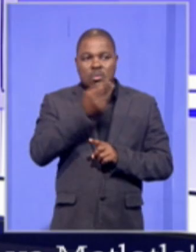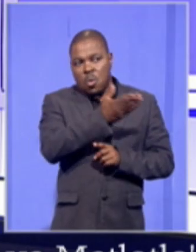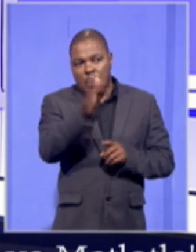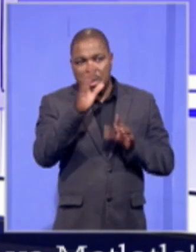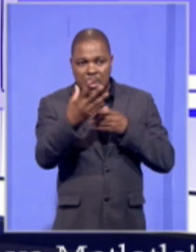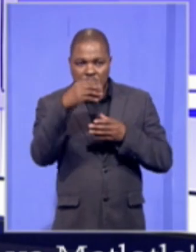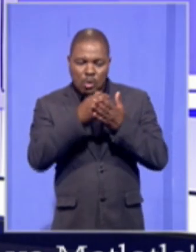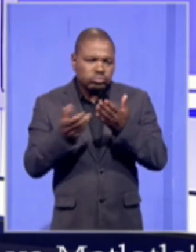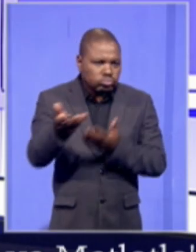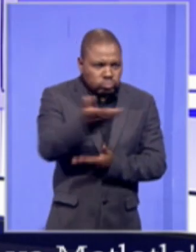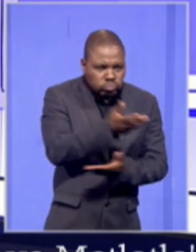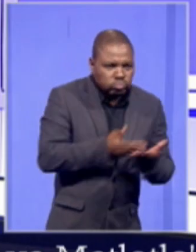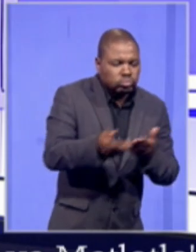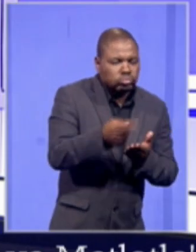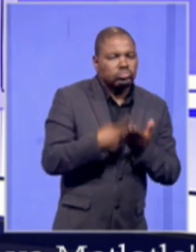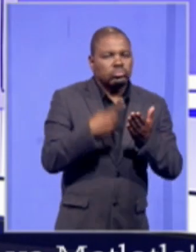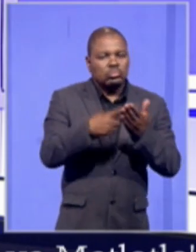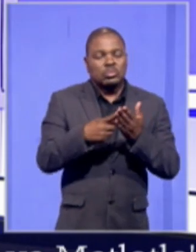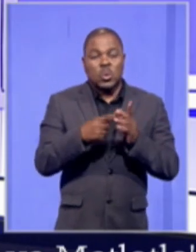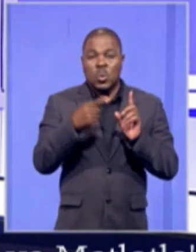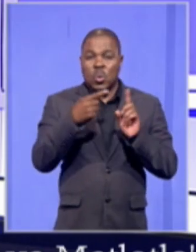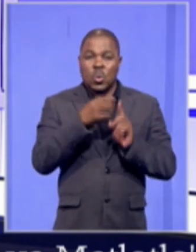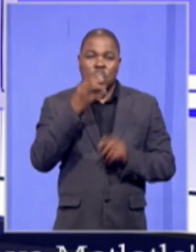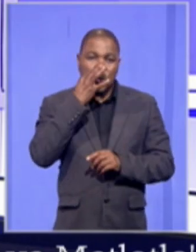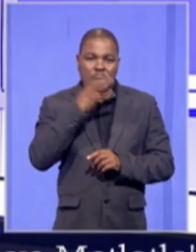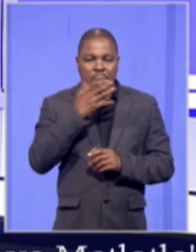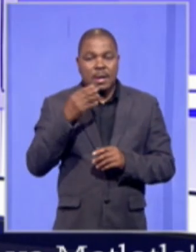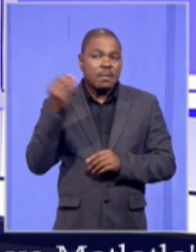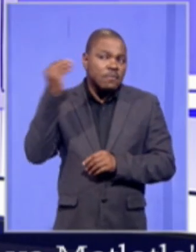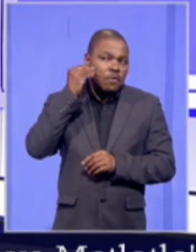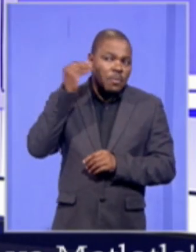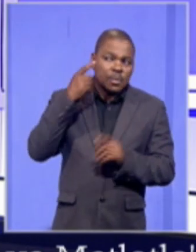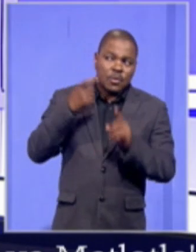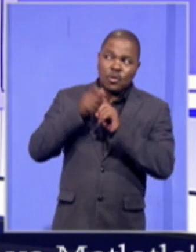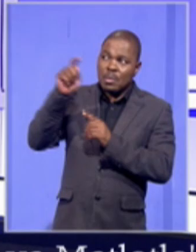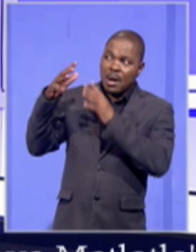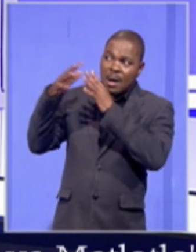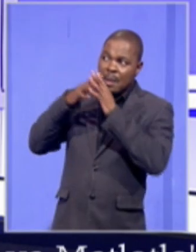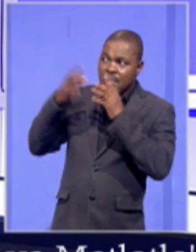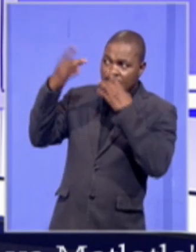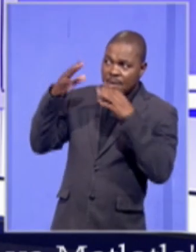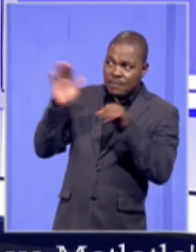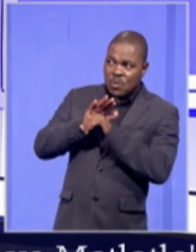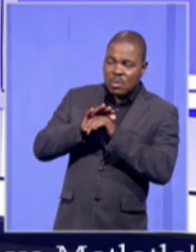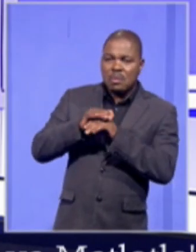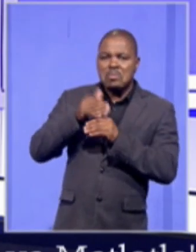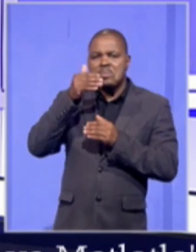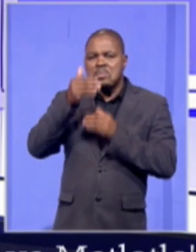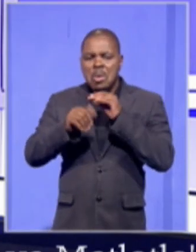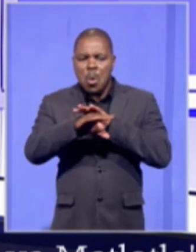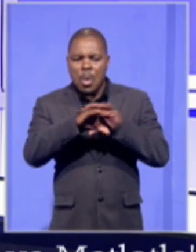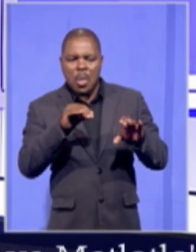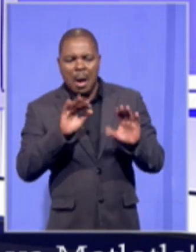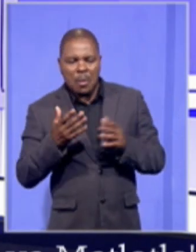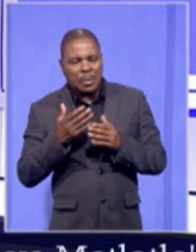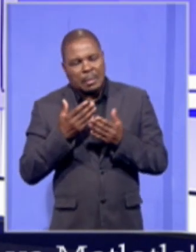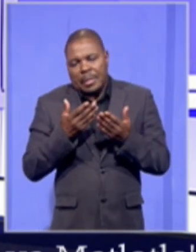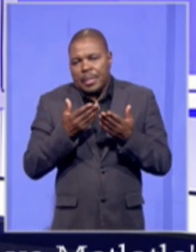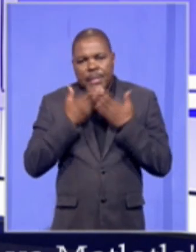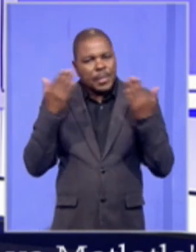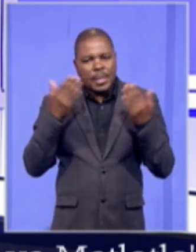ka moka tabeng ye. Motsoaledi o re ga sešo go be le tshedimošo go tšwa go mmušo wa Amerika mabapi le magato a go ikgogela morago.